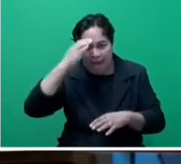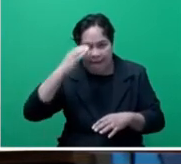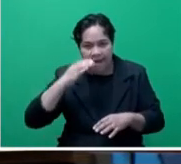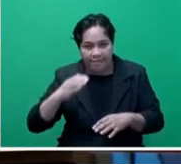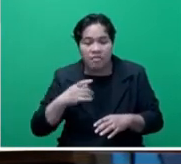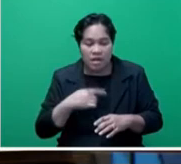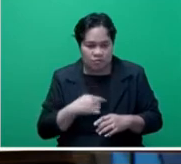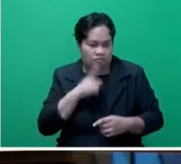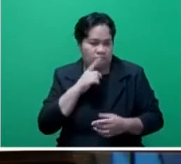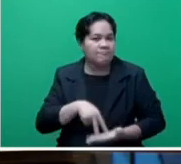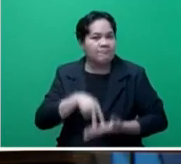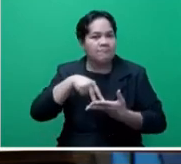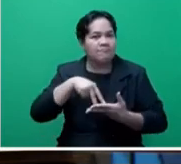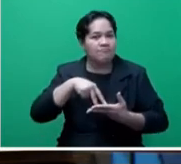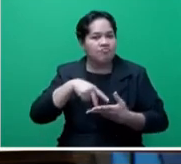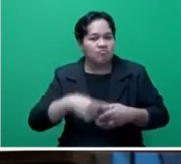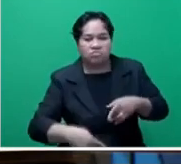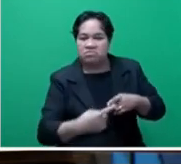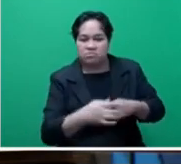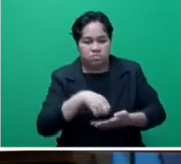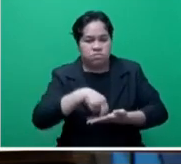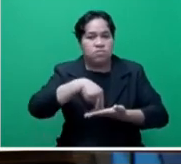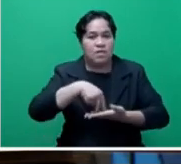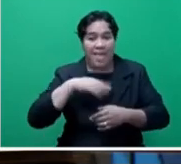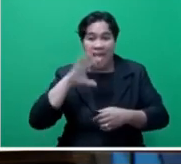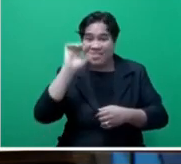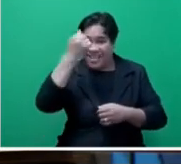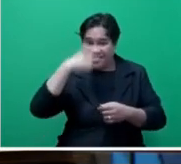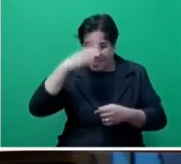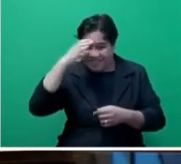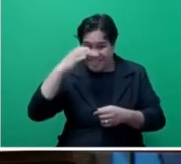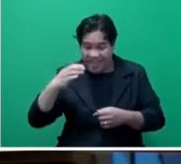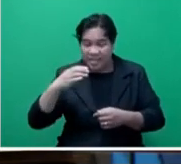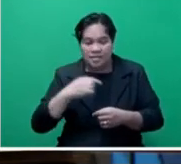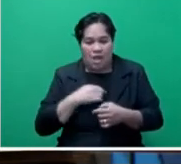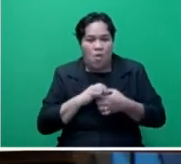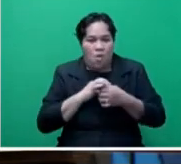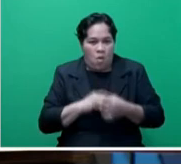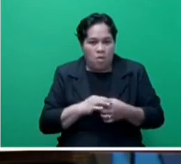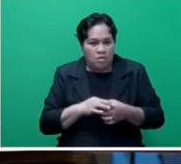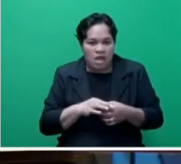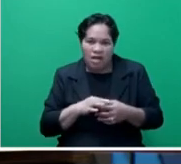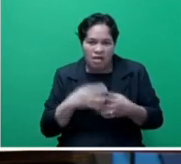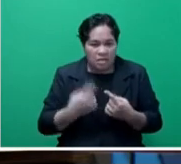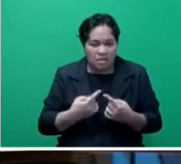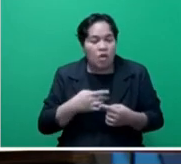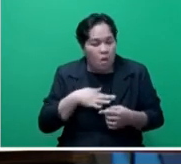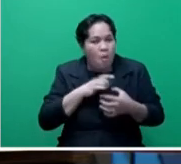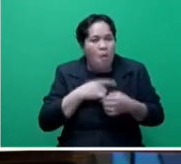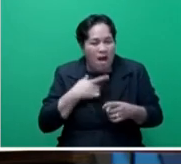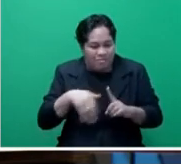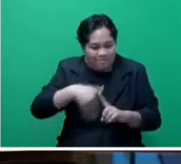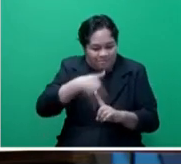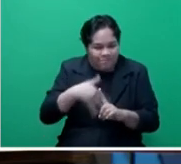to reckon with. Our success as a nation is not owed to destiny. It has come because our people, with